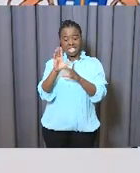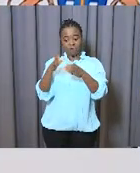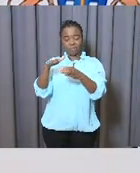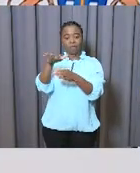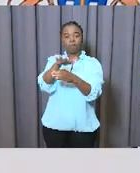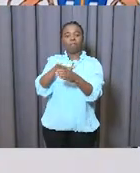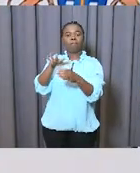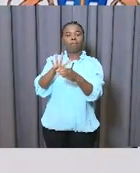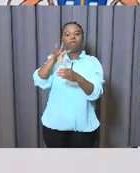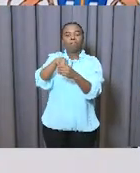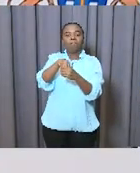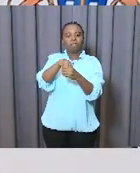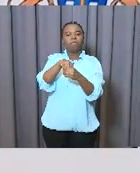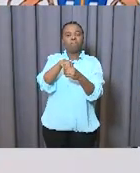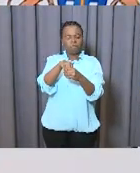It's put there